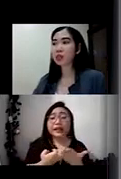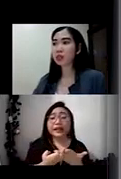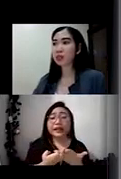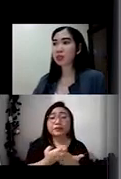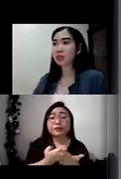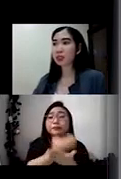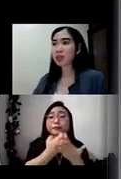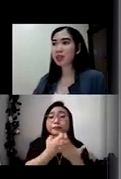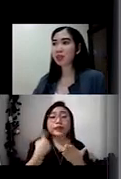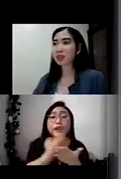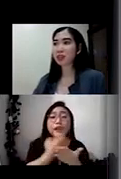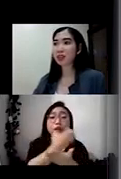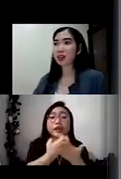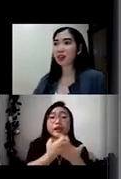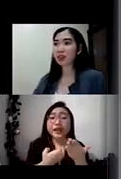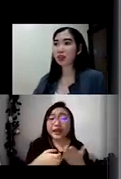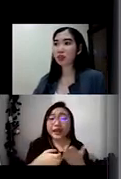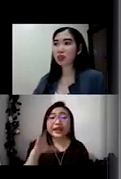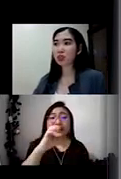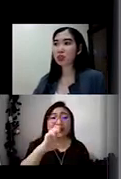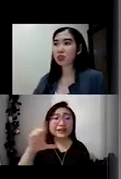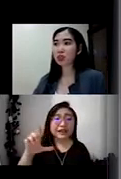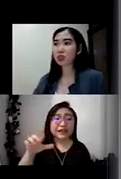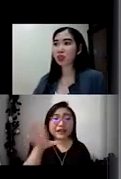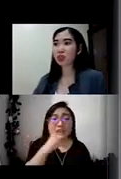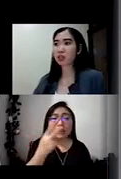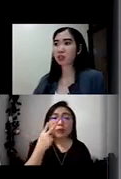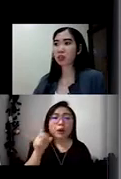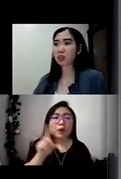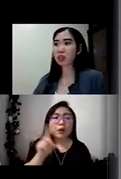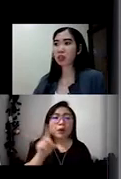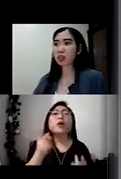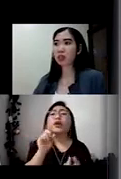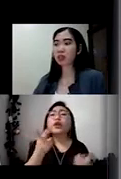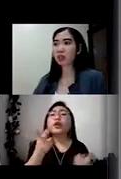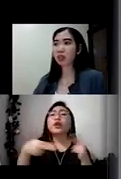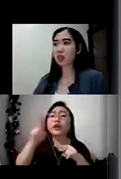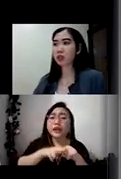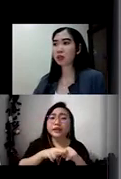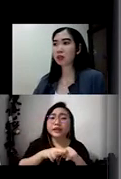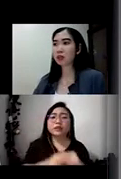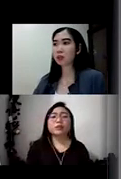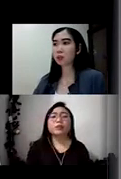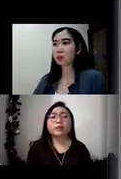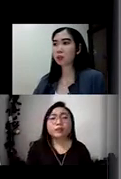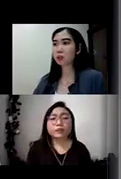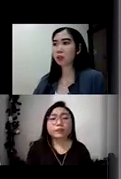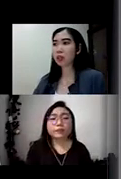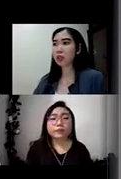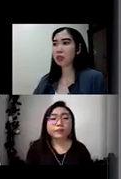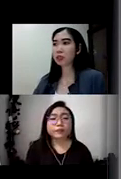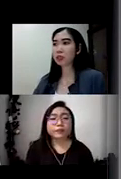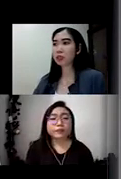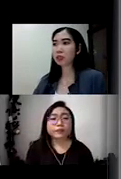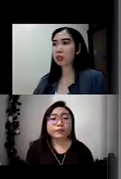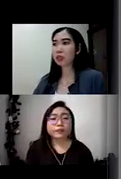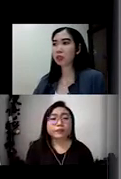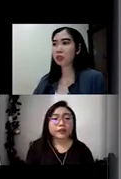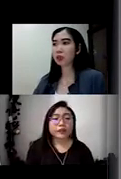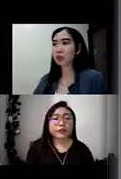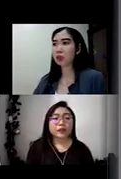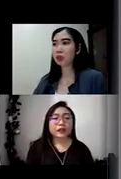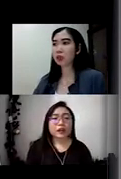this cell at ano yung inedit niya. So I added, kunyari, so I added